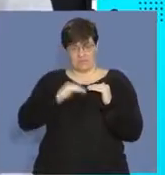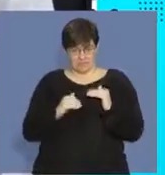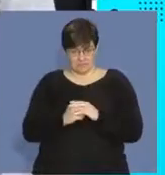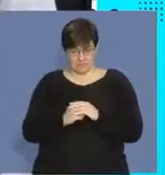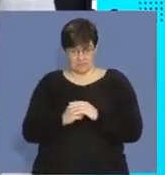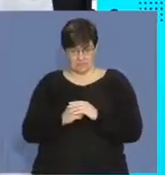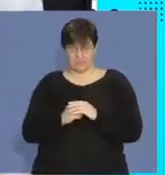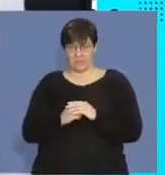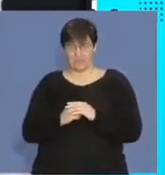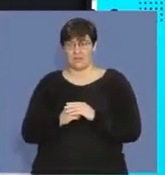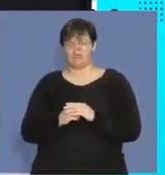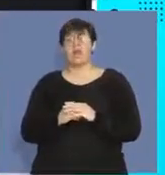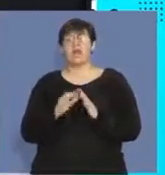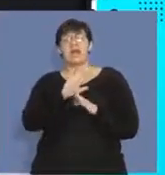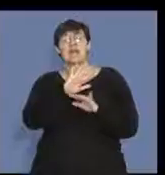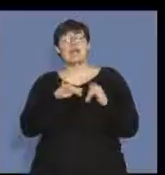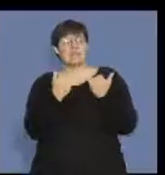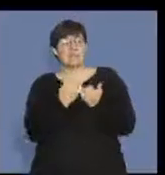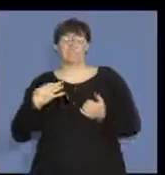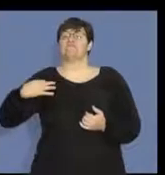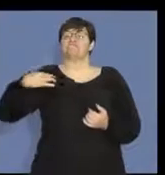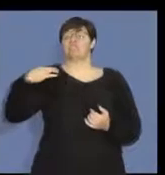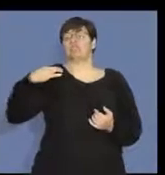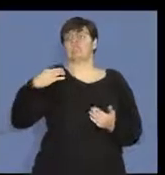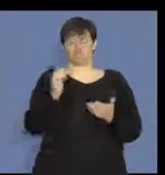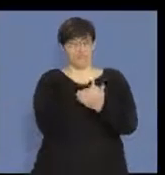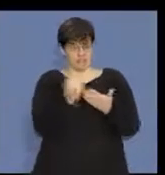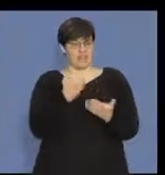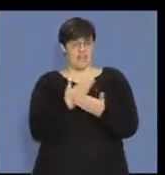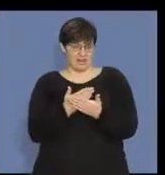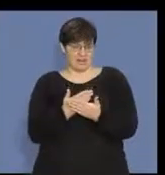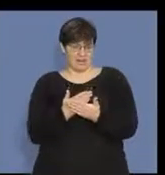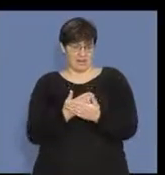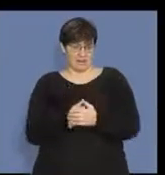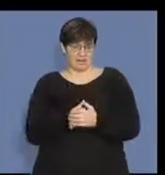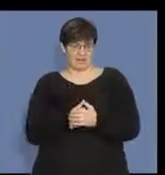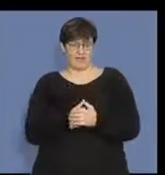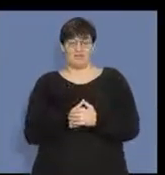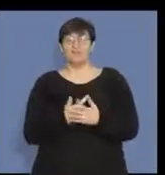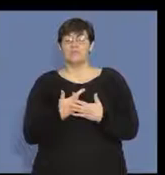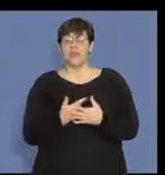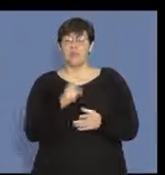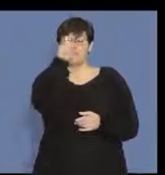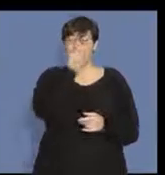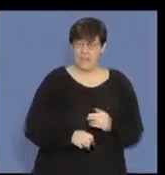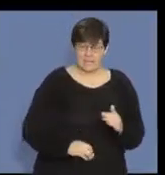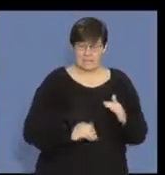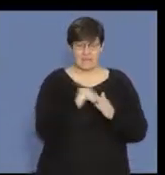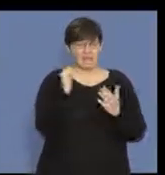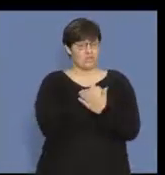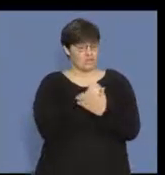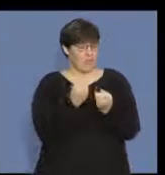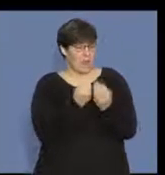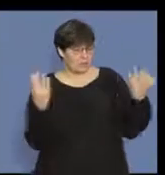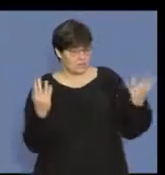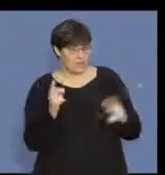million. The company can register voluntarily. The threshold for compulsory